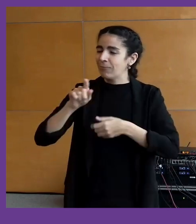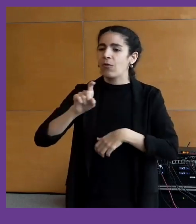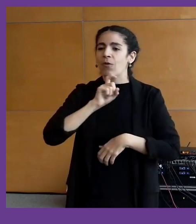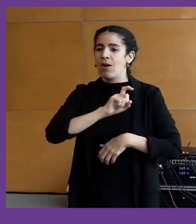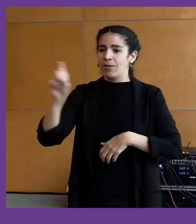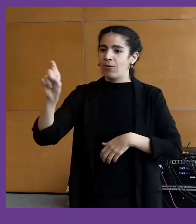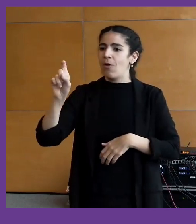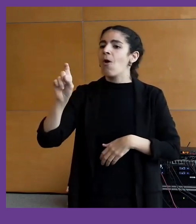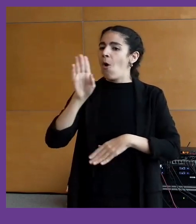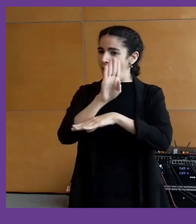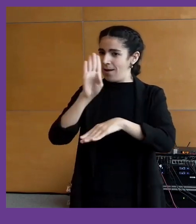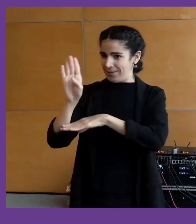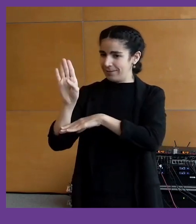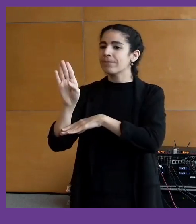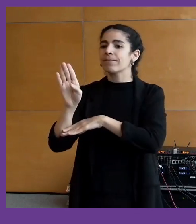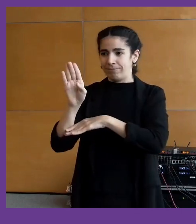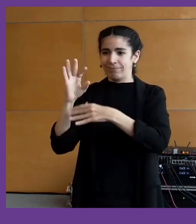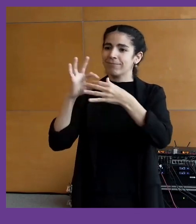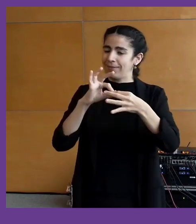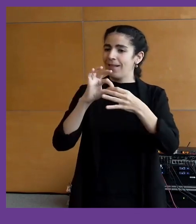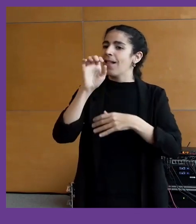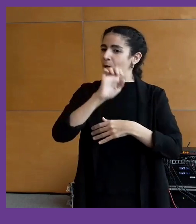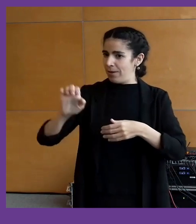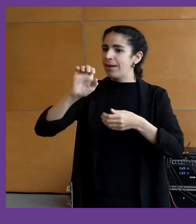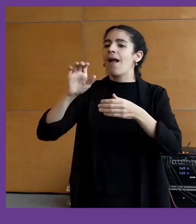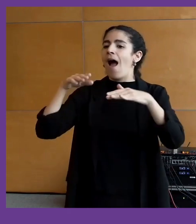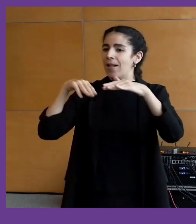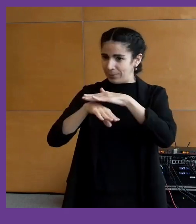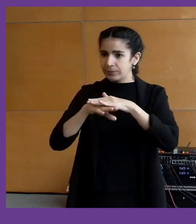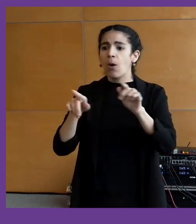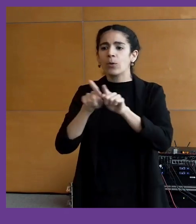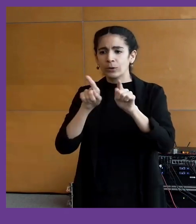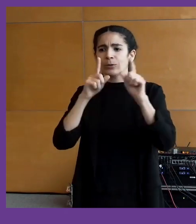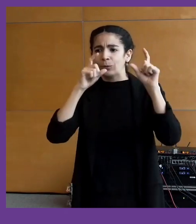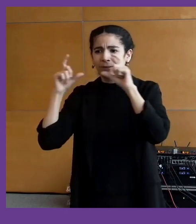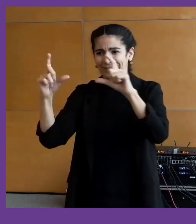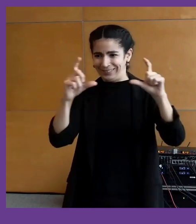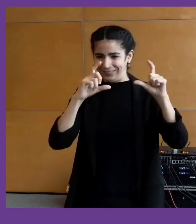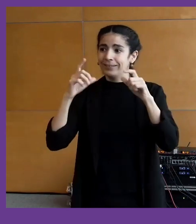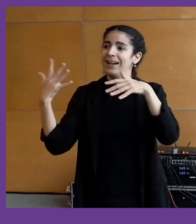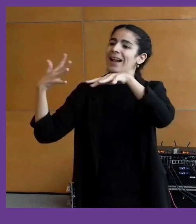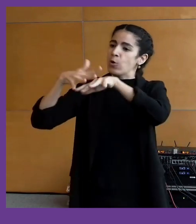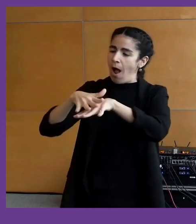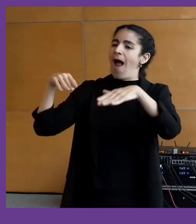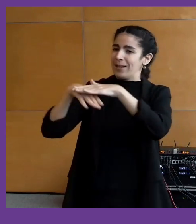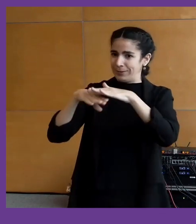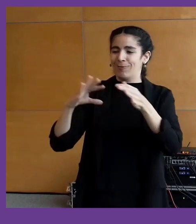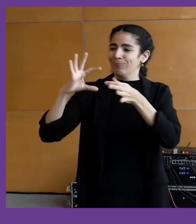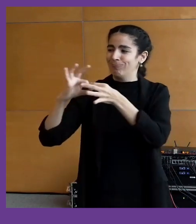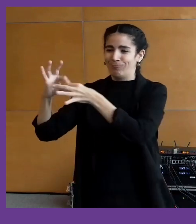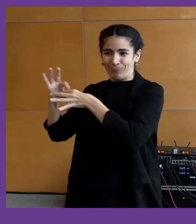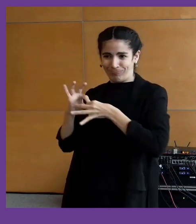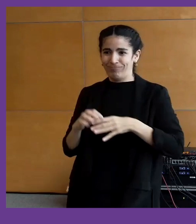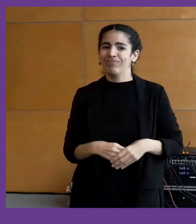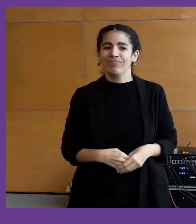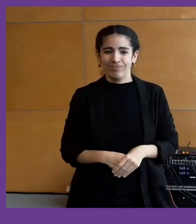and Ilunion Accesibilidad. We have been working together with the UN Tourism since,